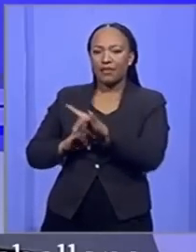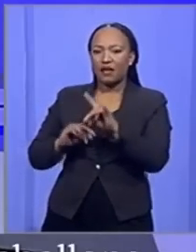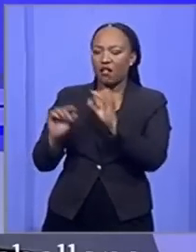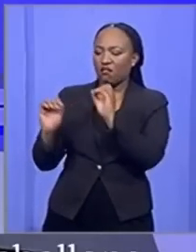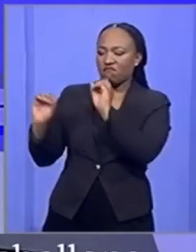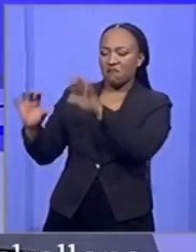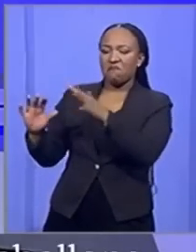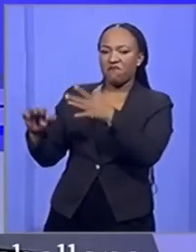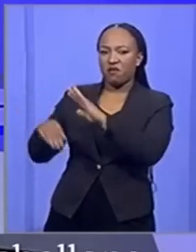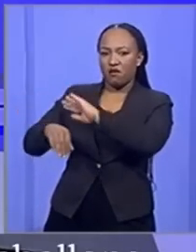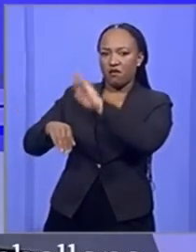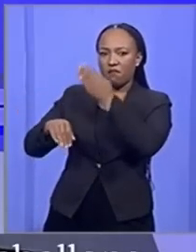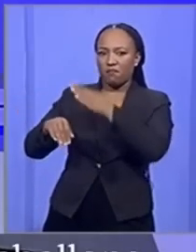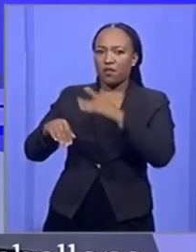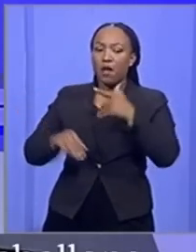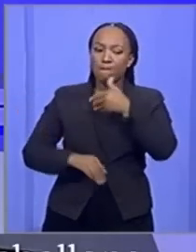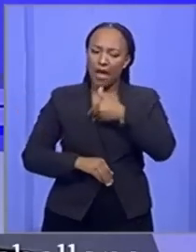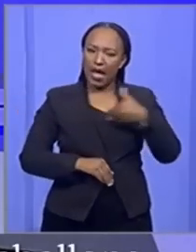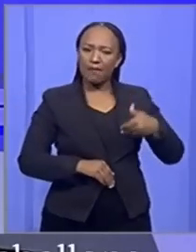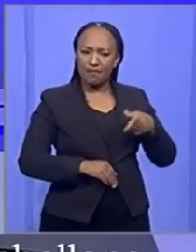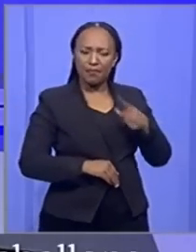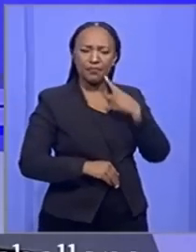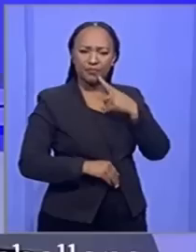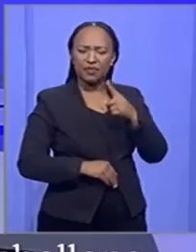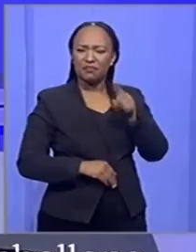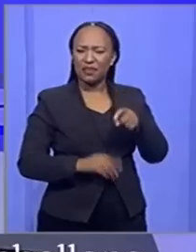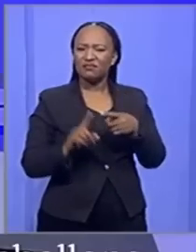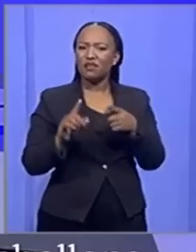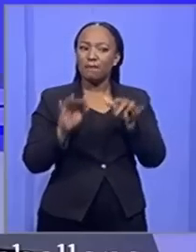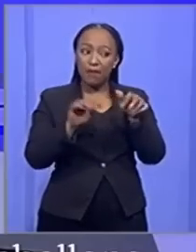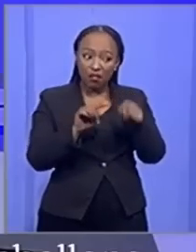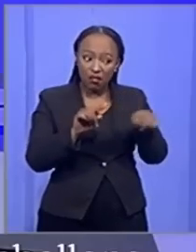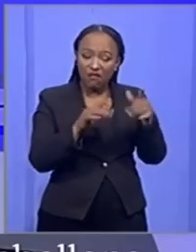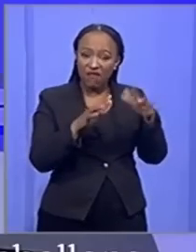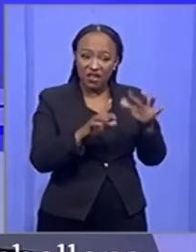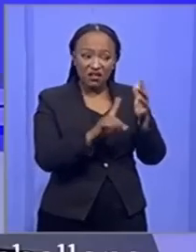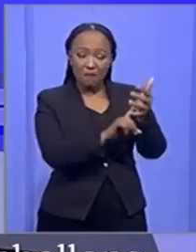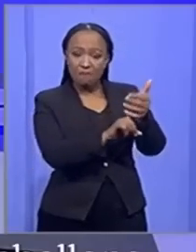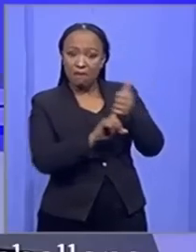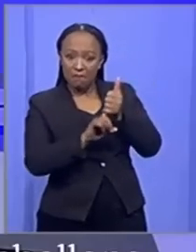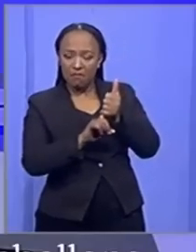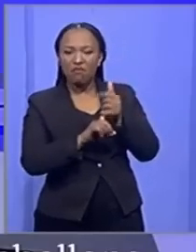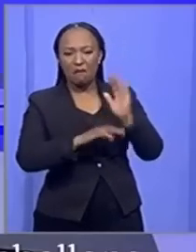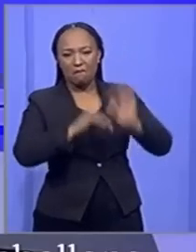nyaka gore bahlankedi ba golege ba dira bošula bjo ge e šita le rabadia wa koma yeo.